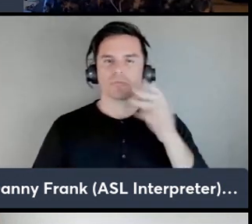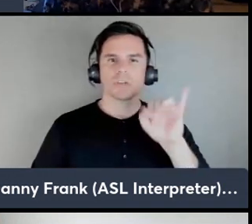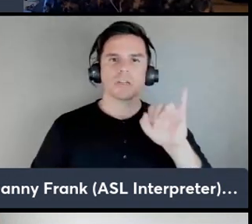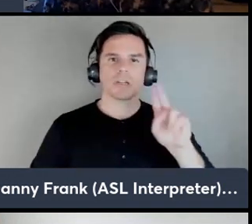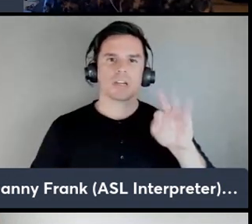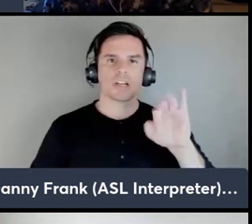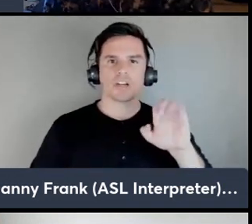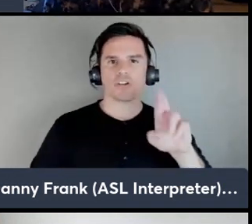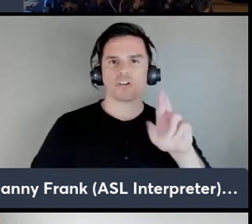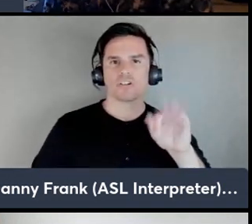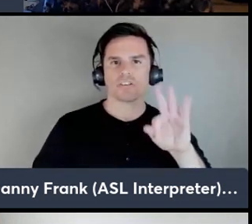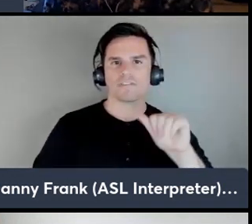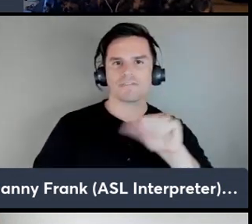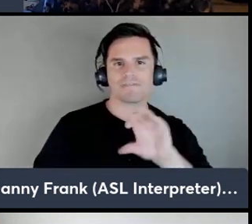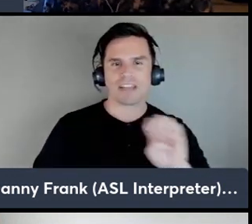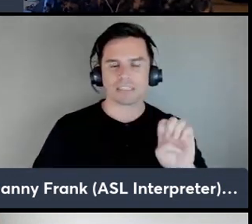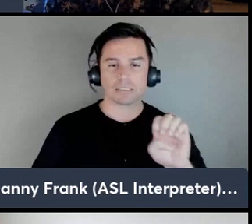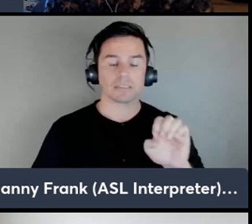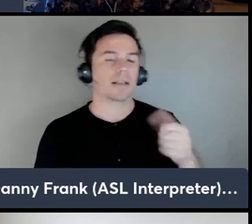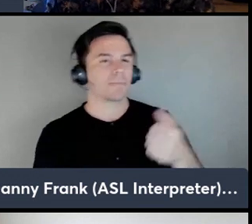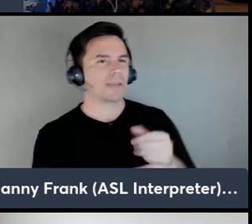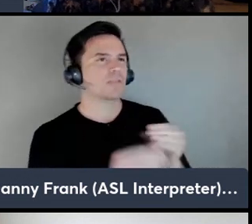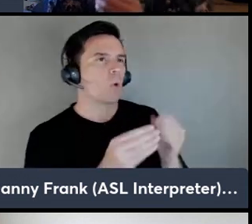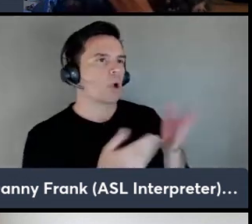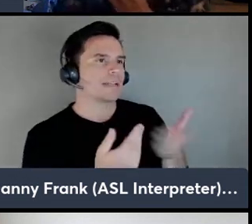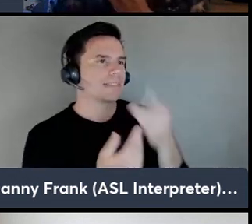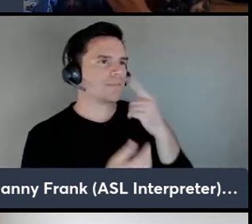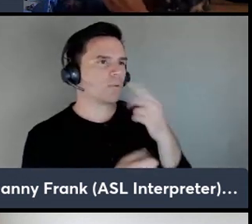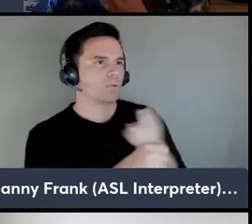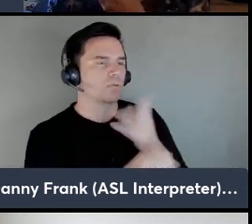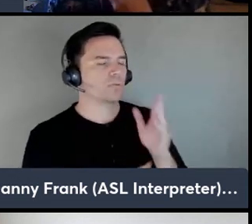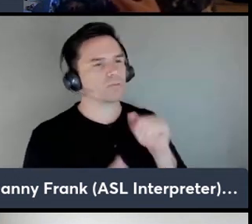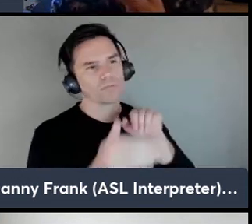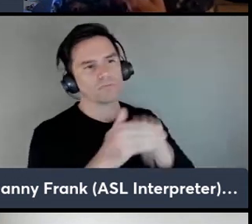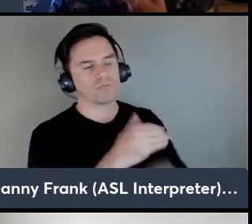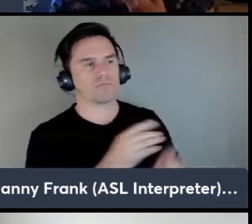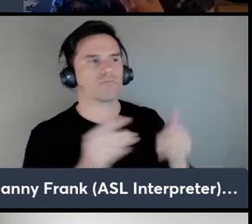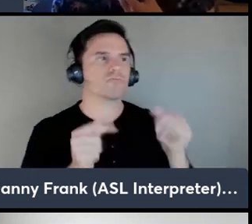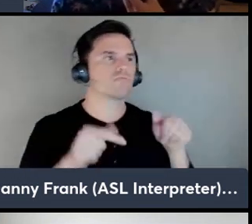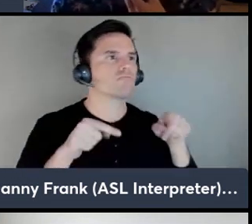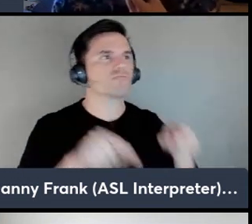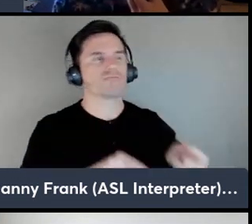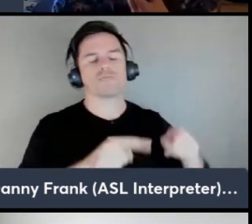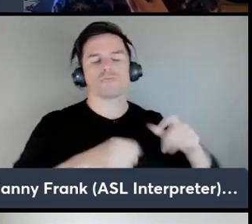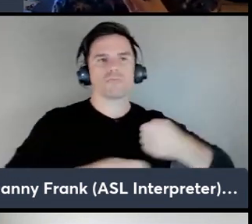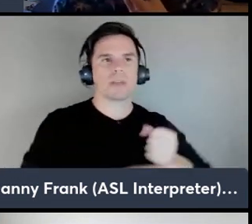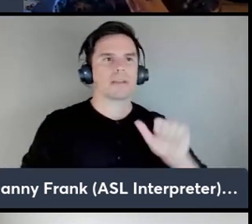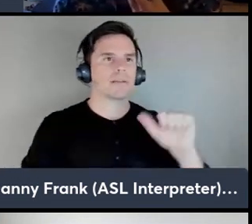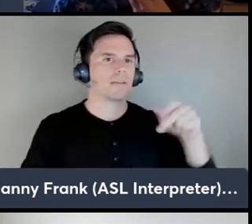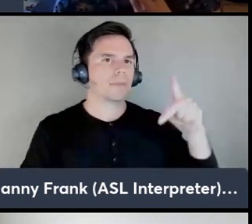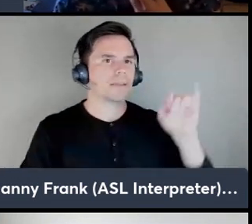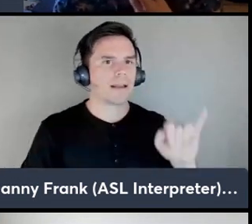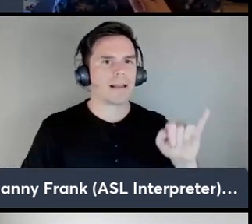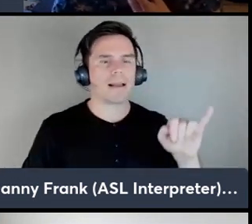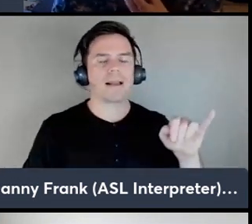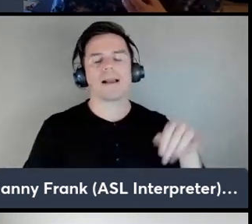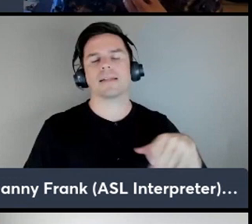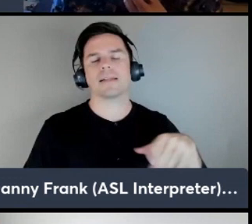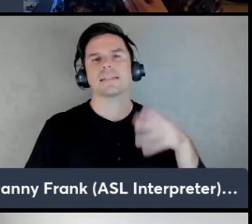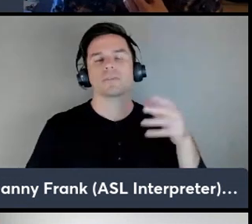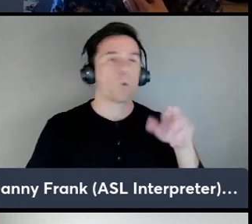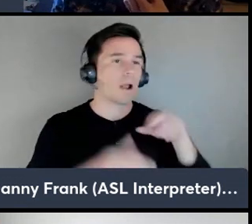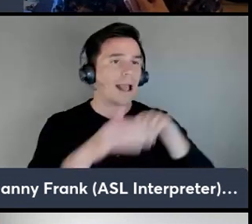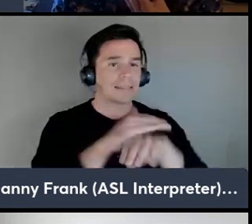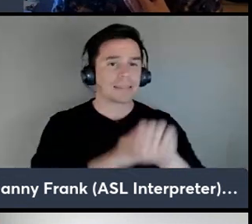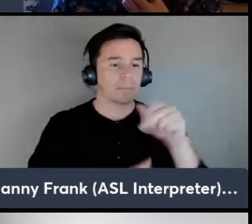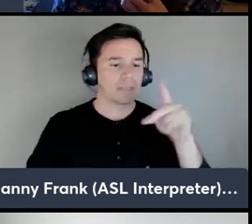Yeah, so in the bottom, it's really easy for users to jump in and start maybe creating APIs or accessing APIs and hitting them directly without having to